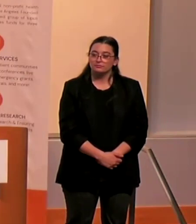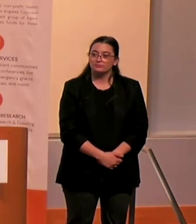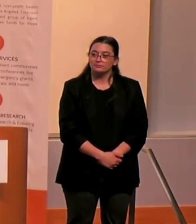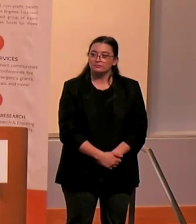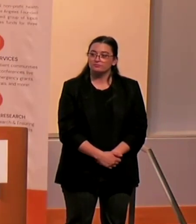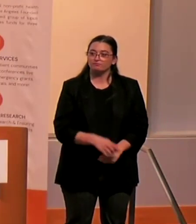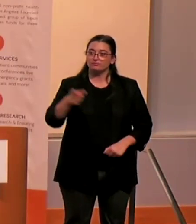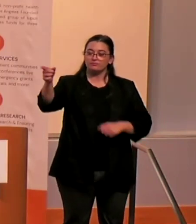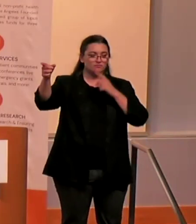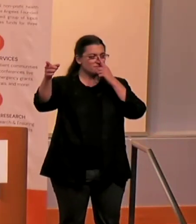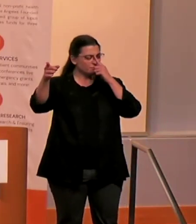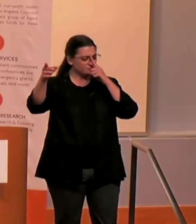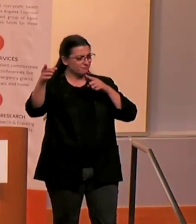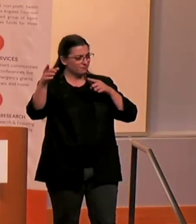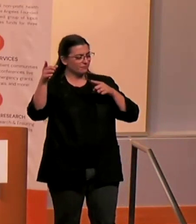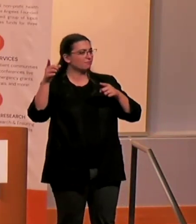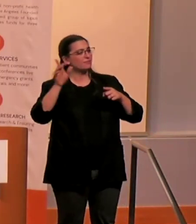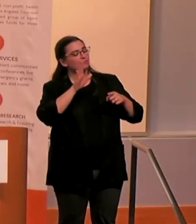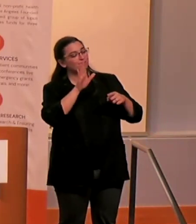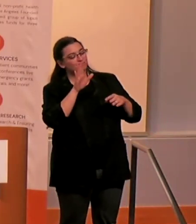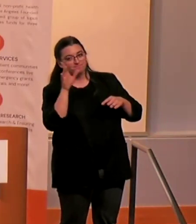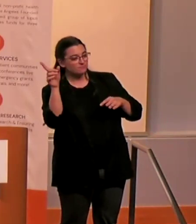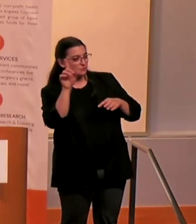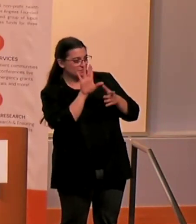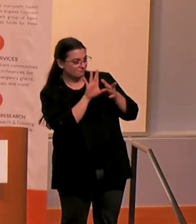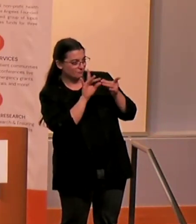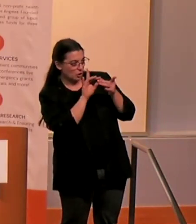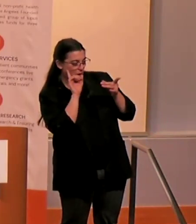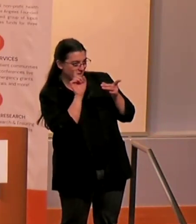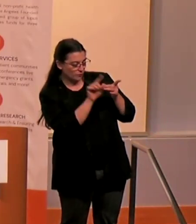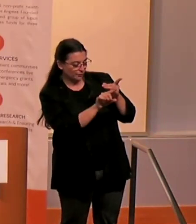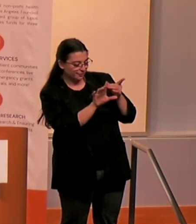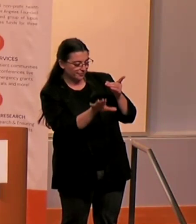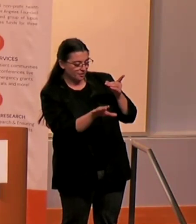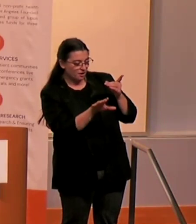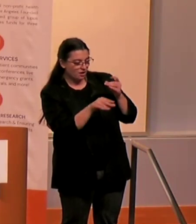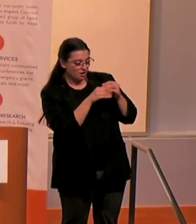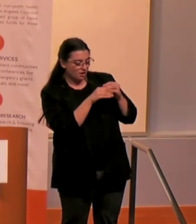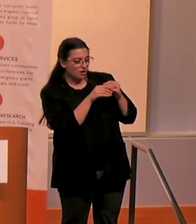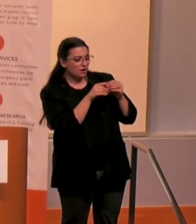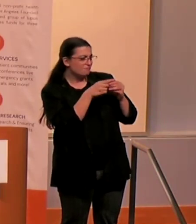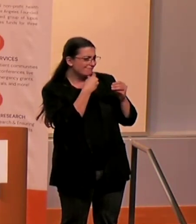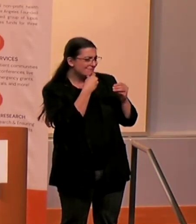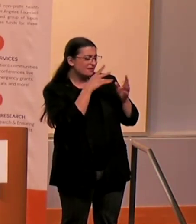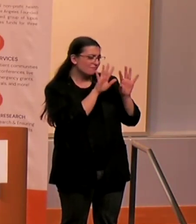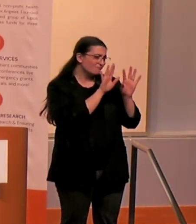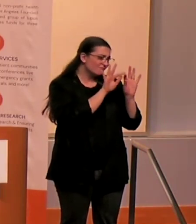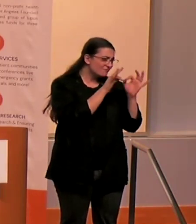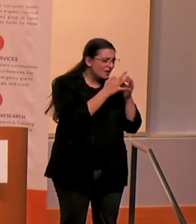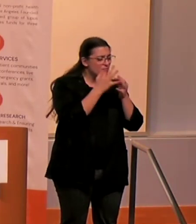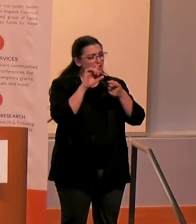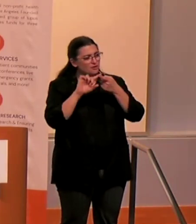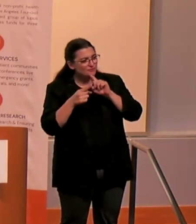And for our friend over there, also maybe you're saying that your friends and family aren't